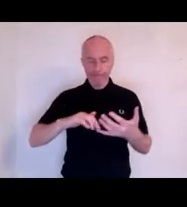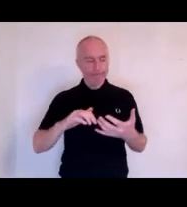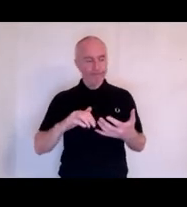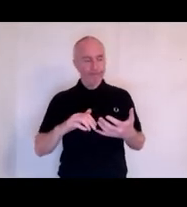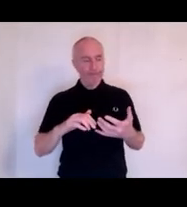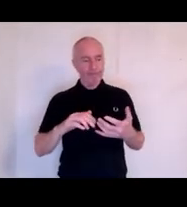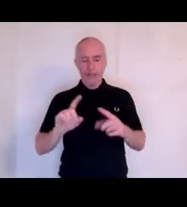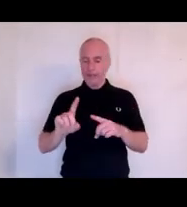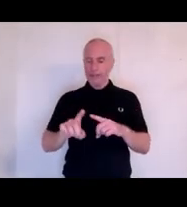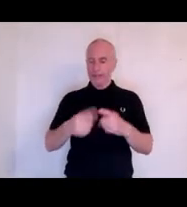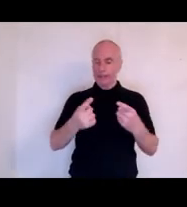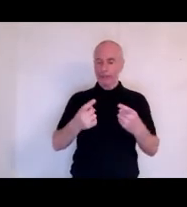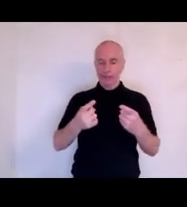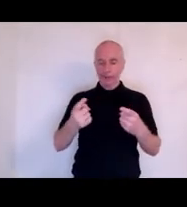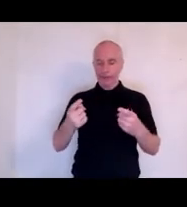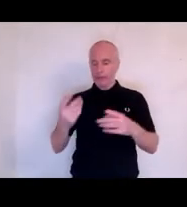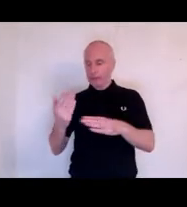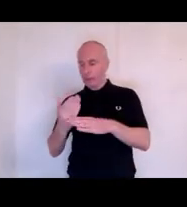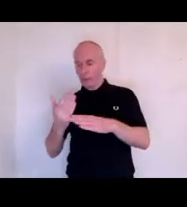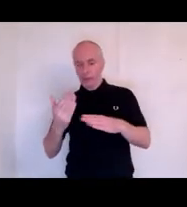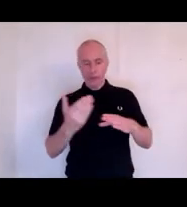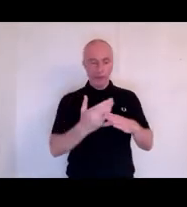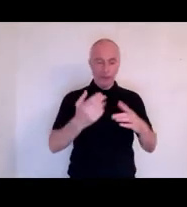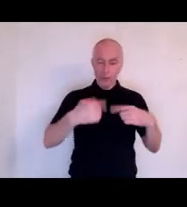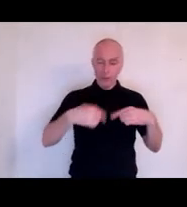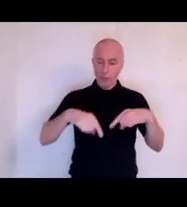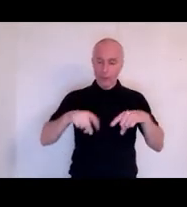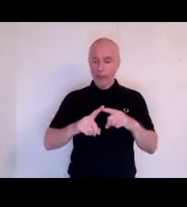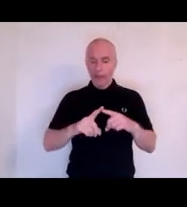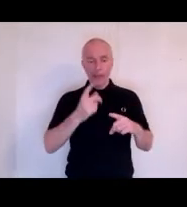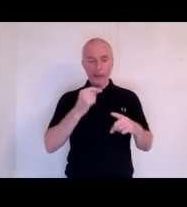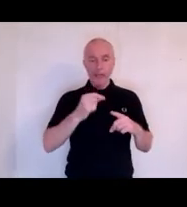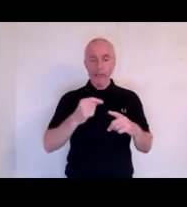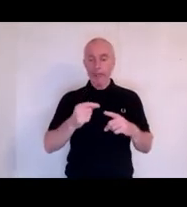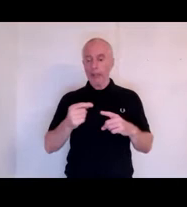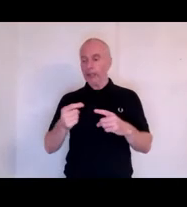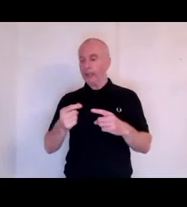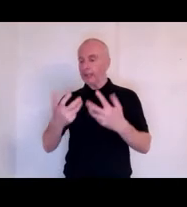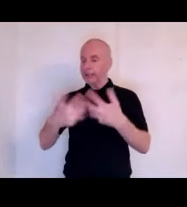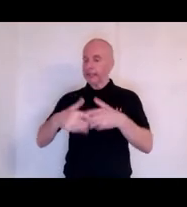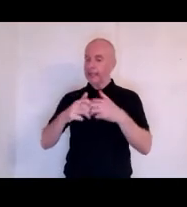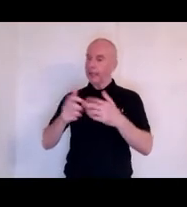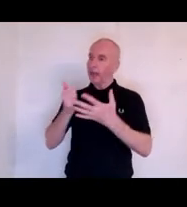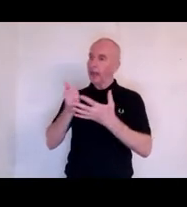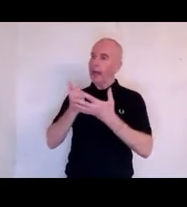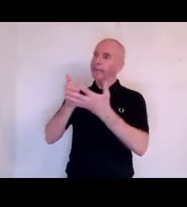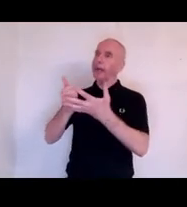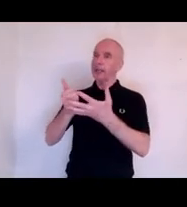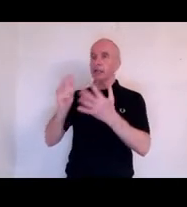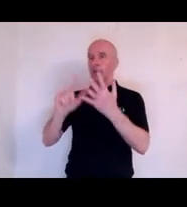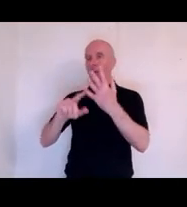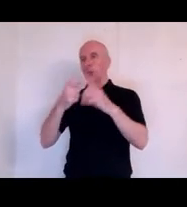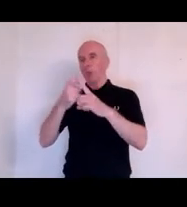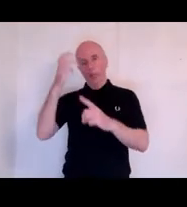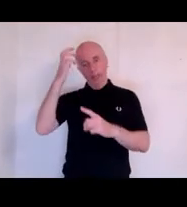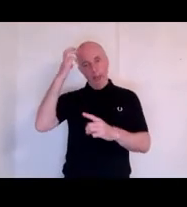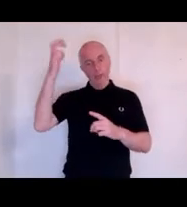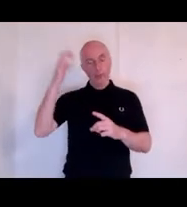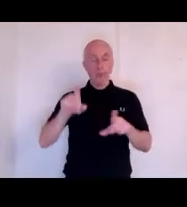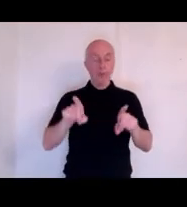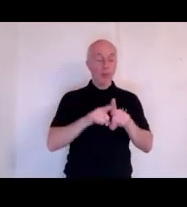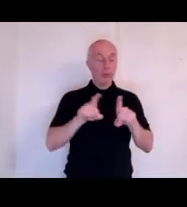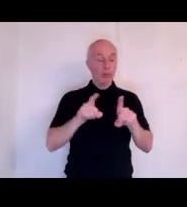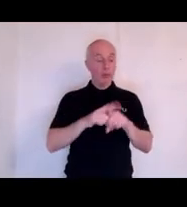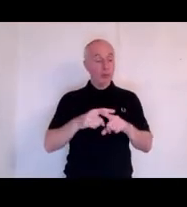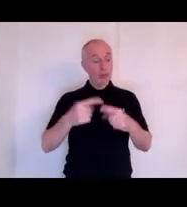different roles, but it actually allows us to fulfil roles as a technical advisor to the UK government. It allows us to support the